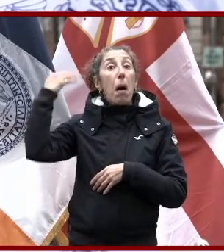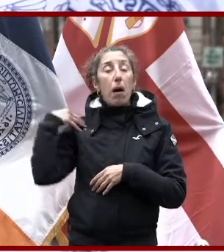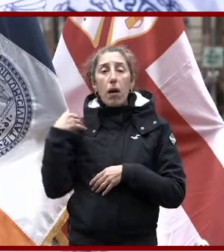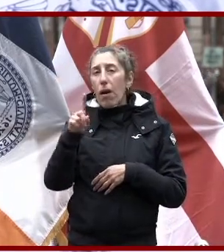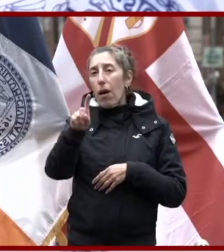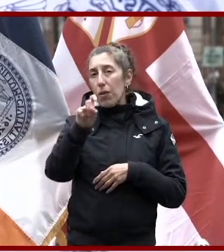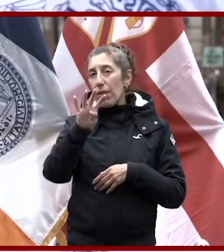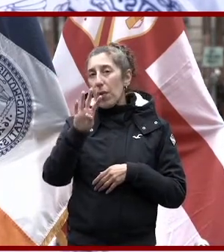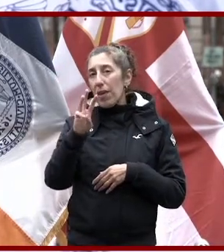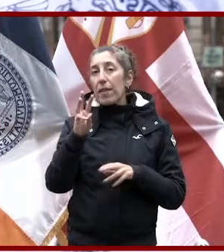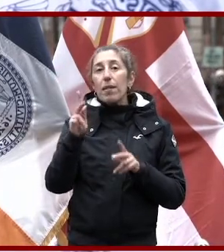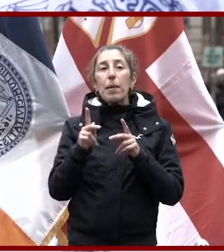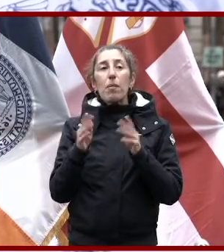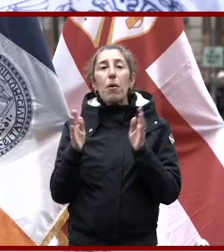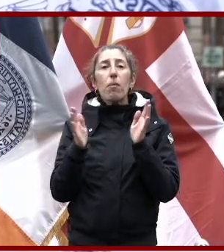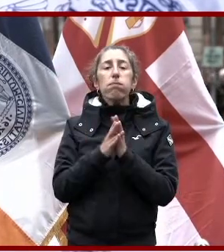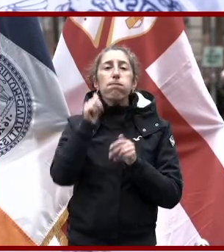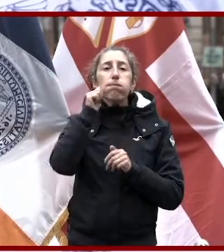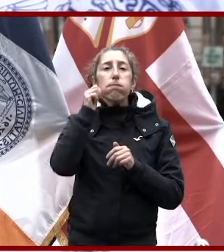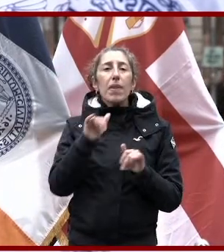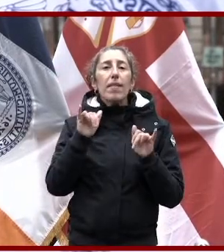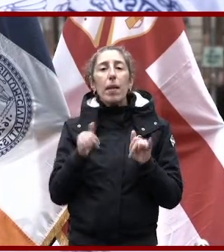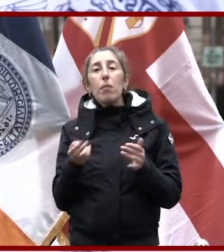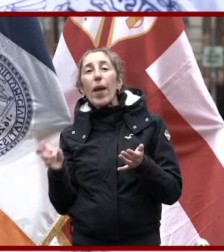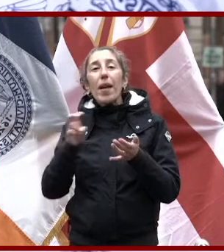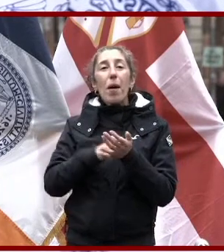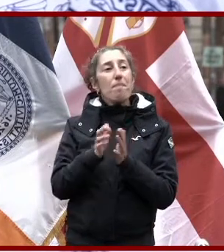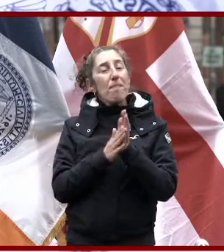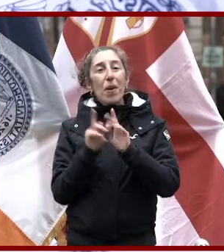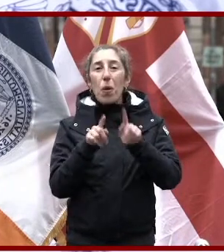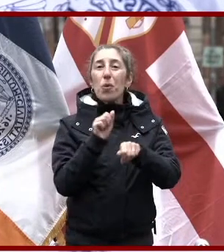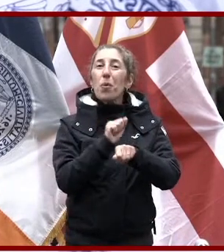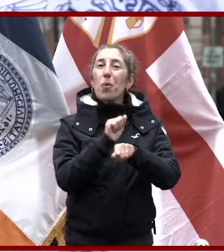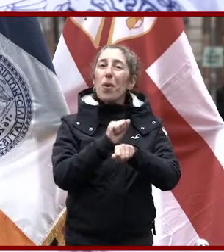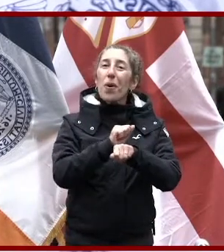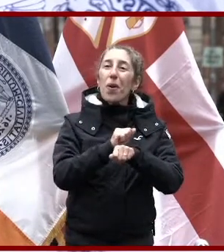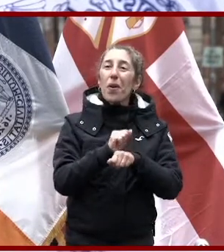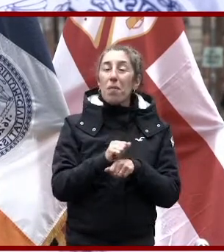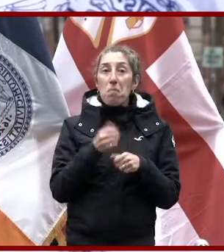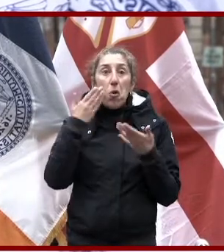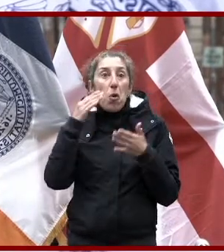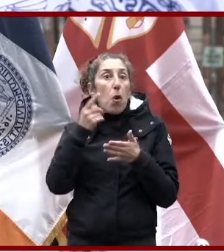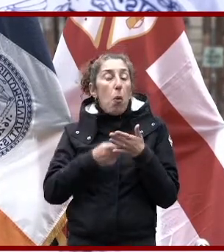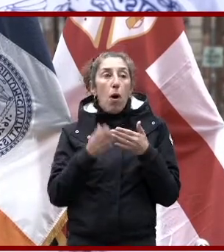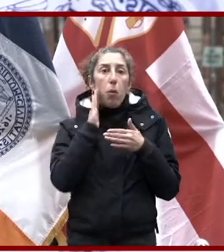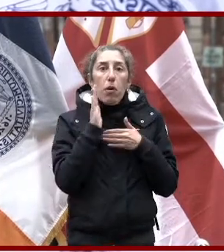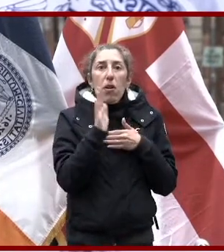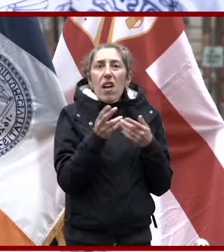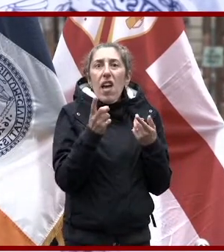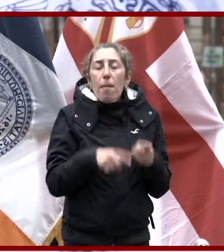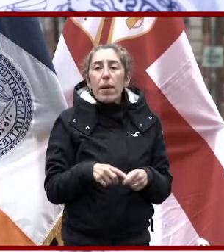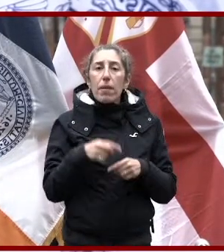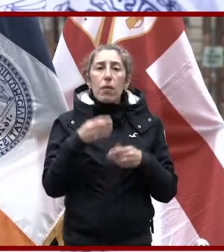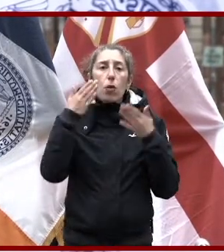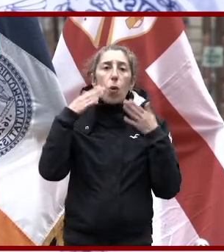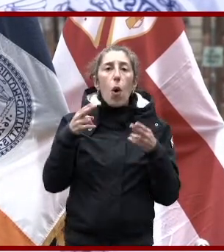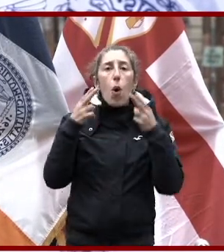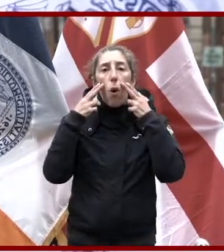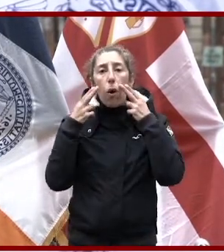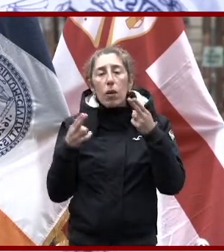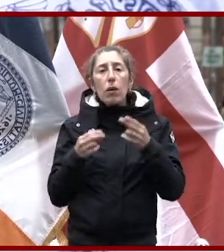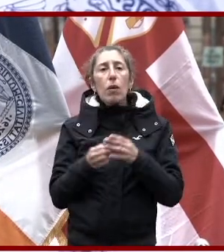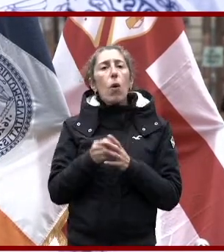them. They were fathers, mothers, brothers, sisters, aunts,